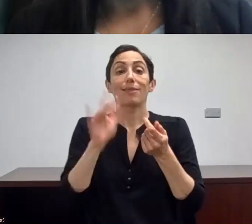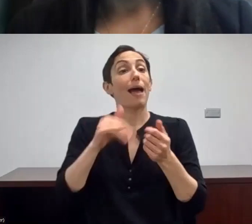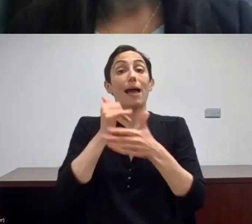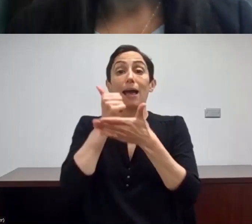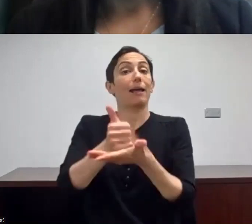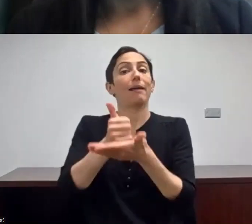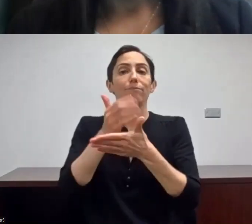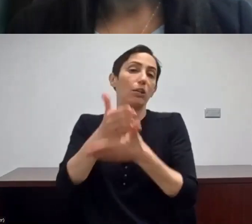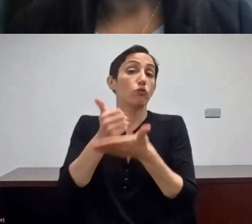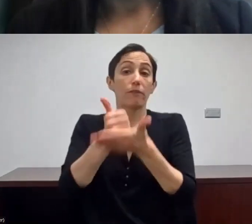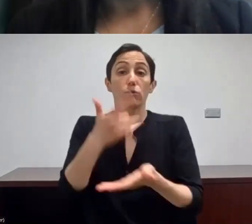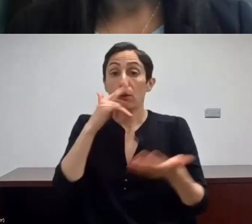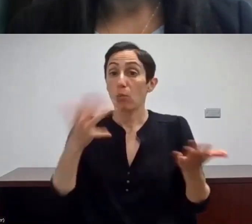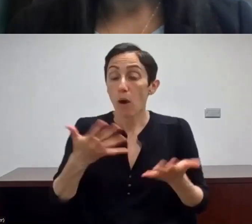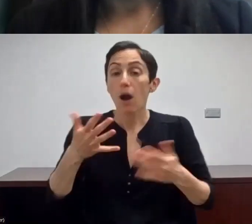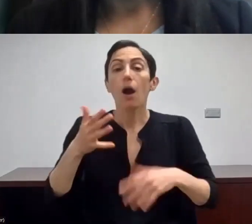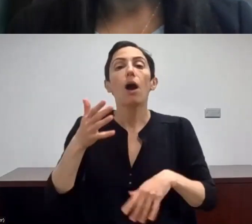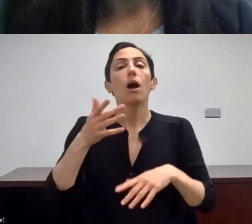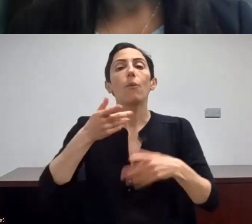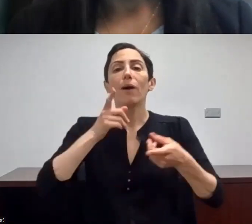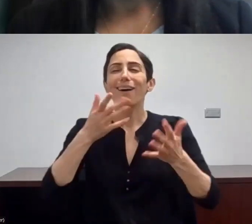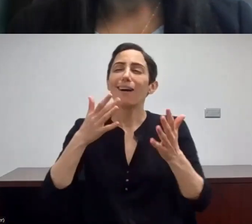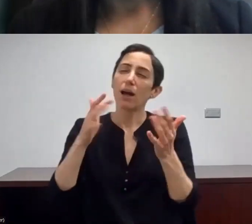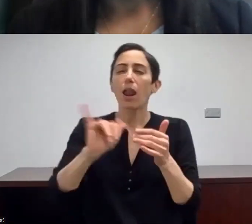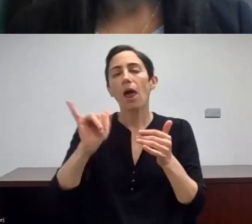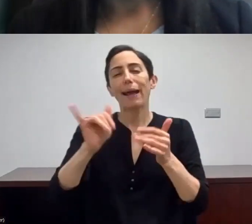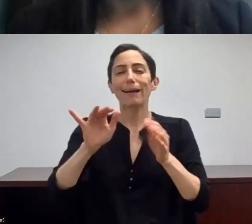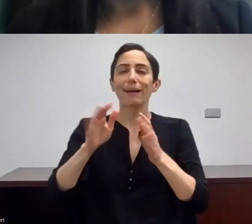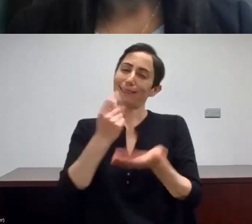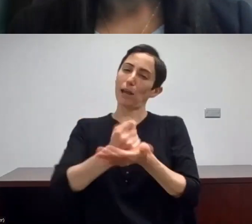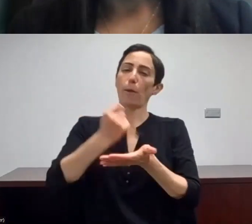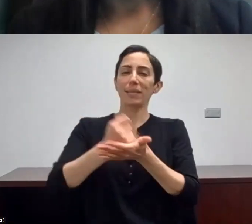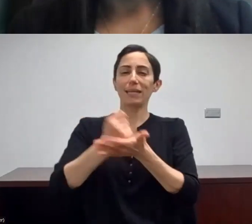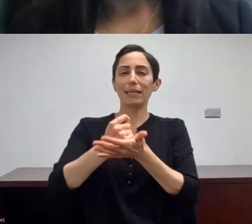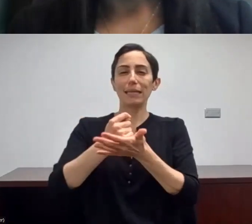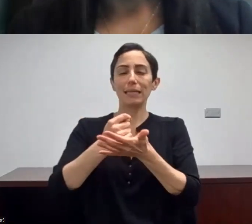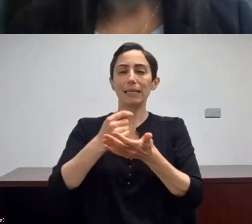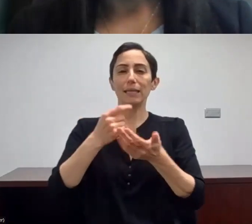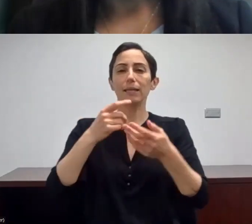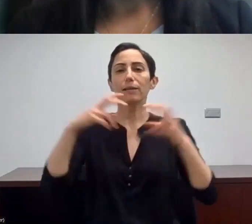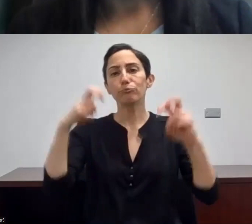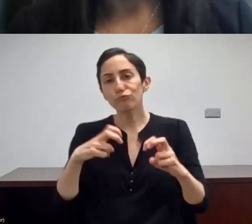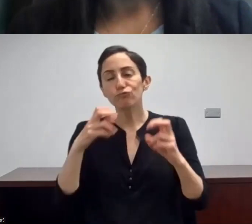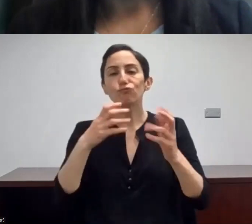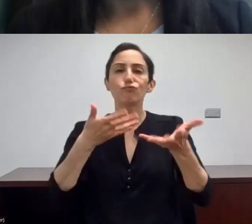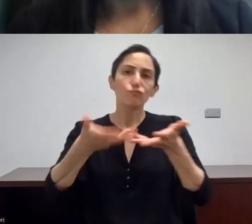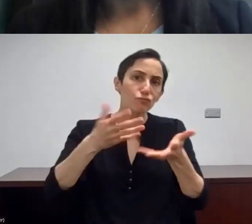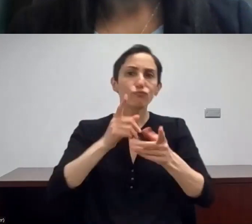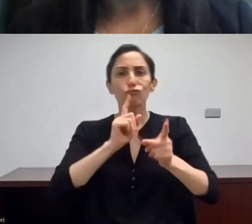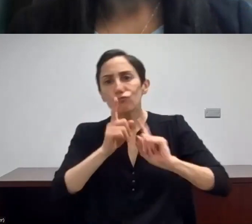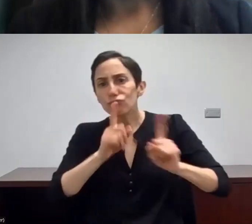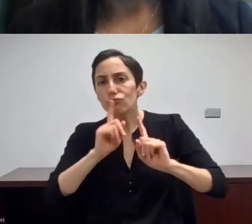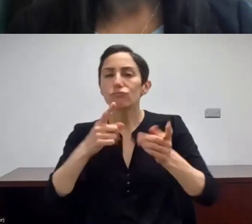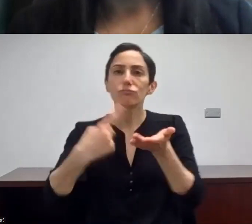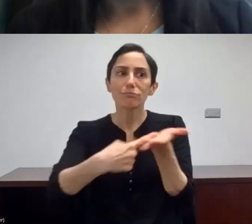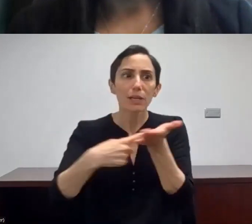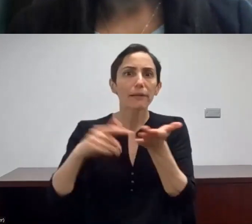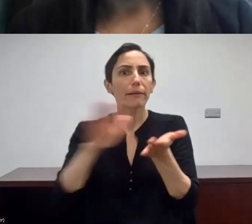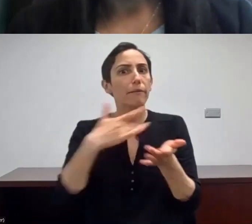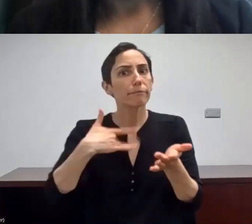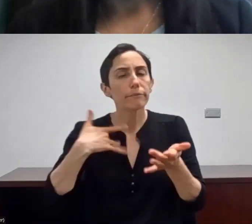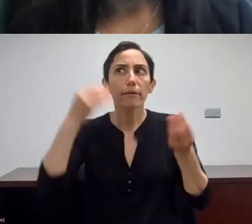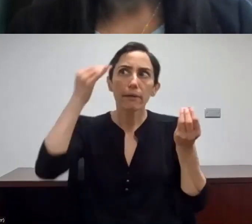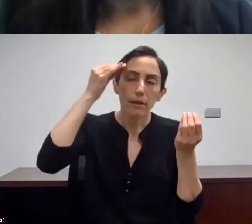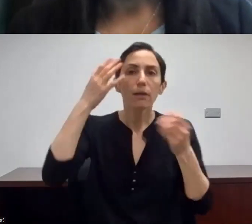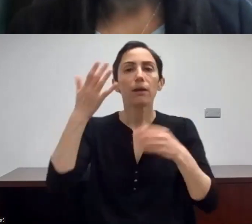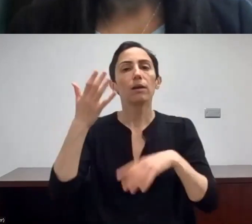and provide behavioral therapy to kind of manage and cope with very difficult situations. So it is a